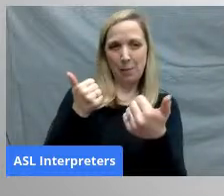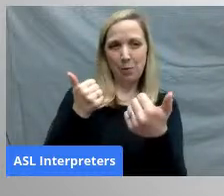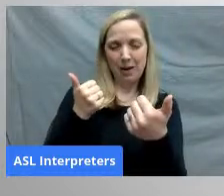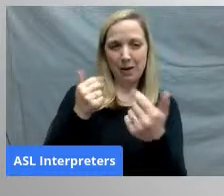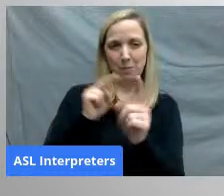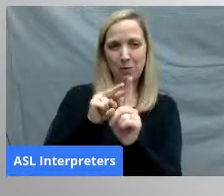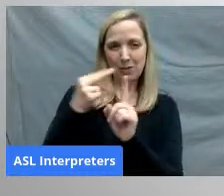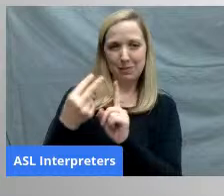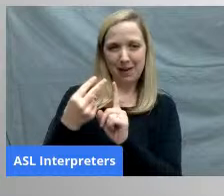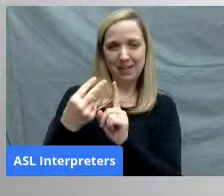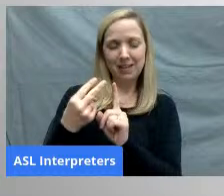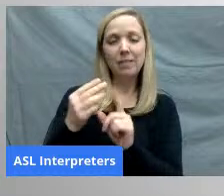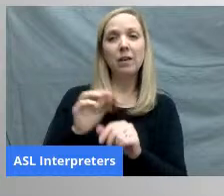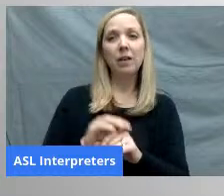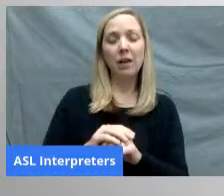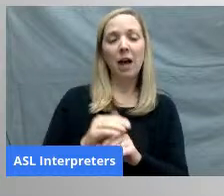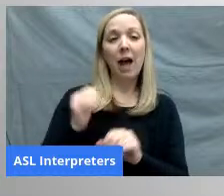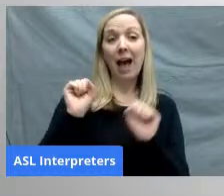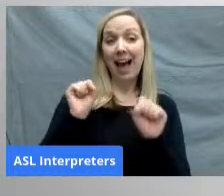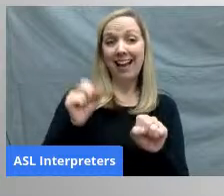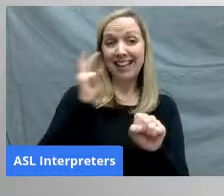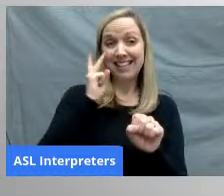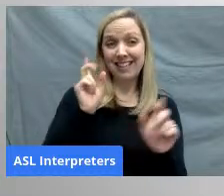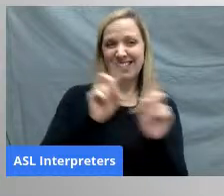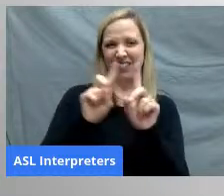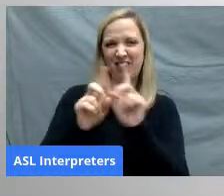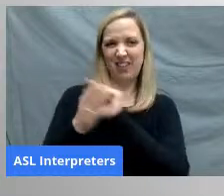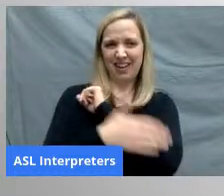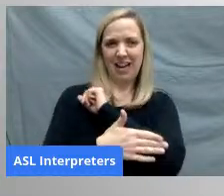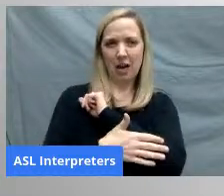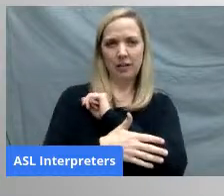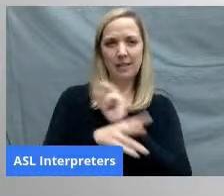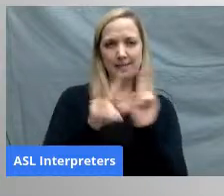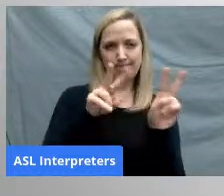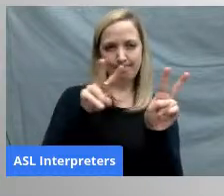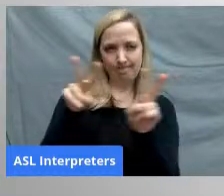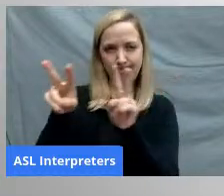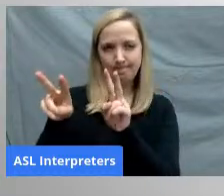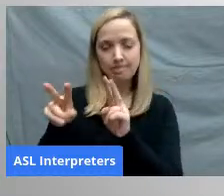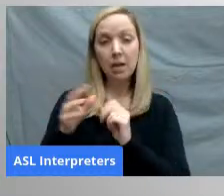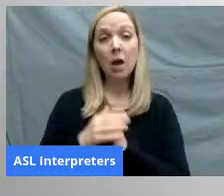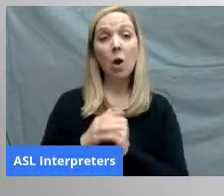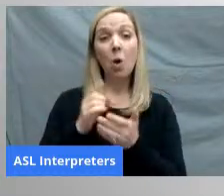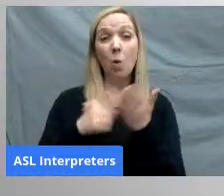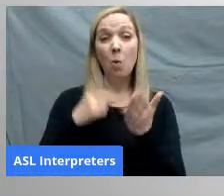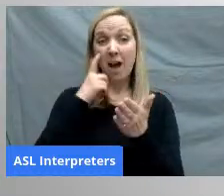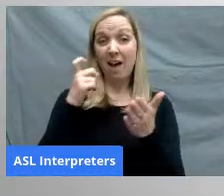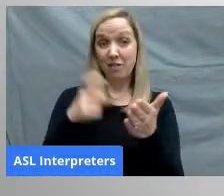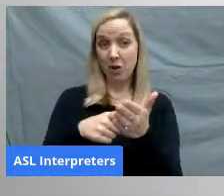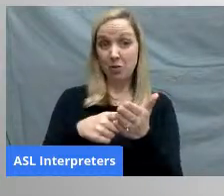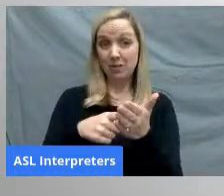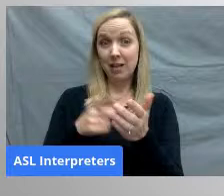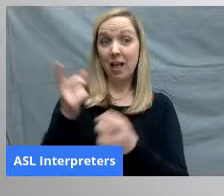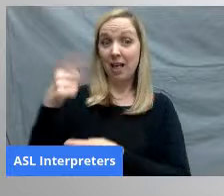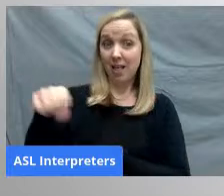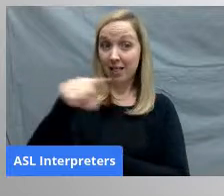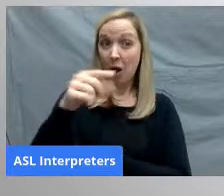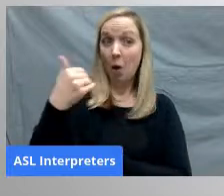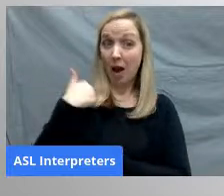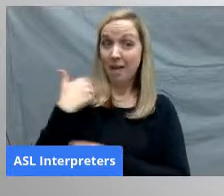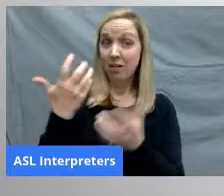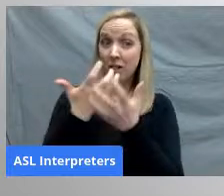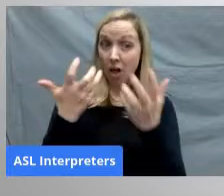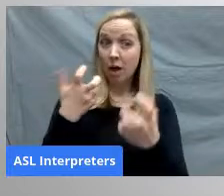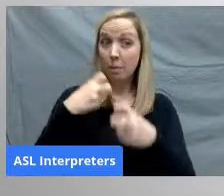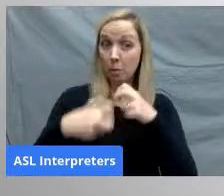of the different counties. And what I see is they have a lot of problems. They